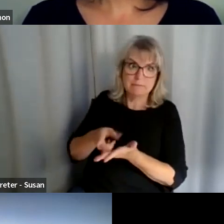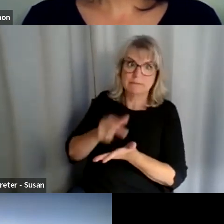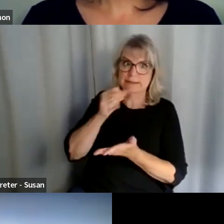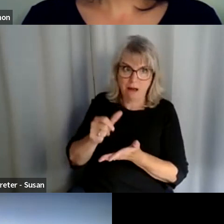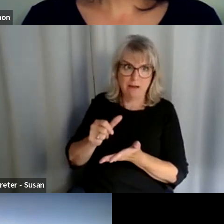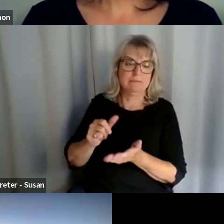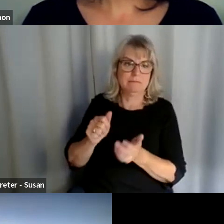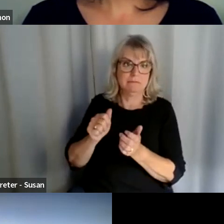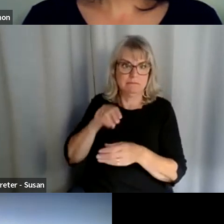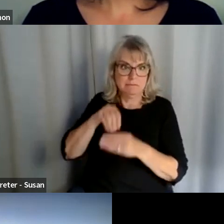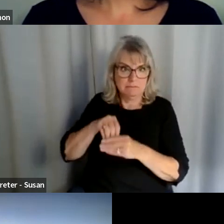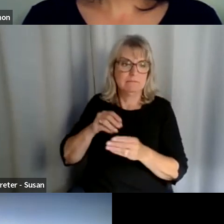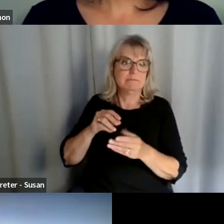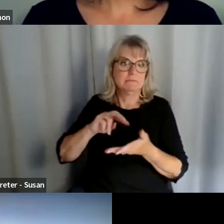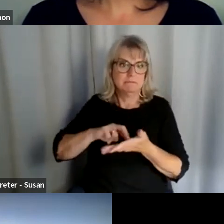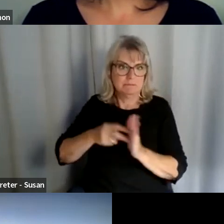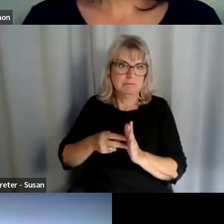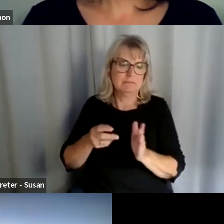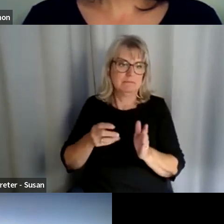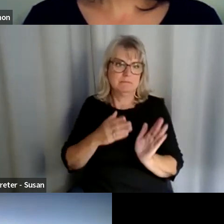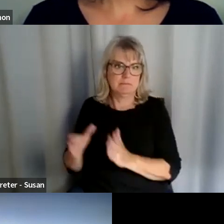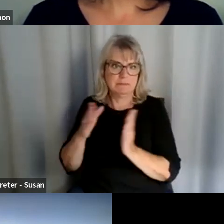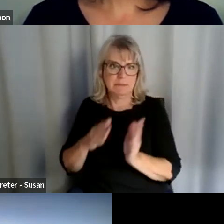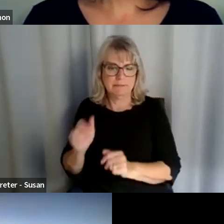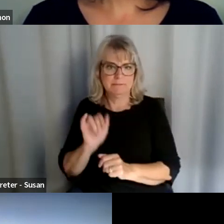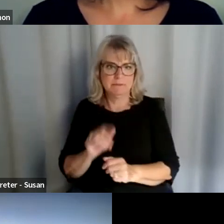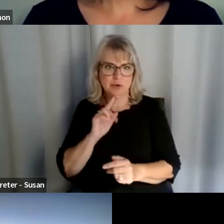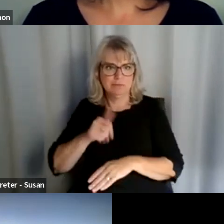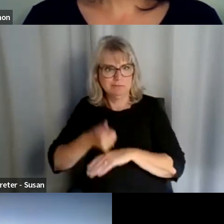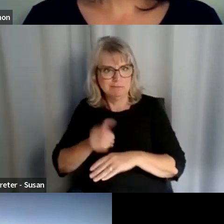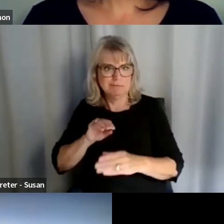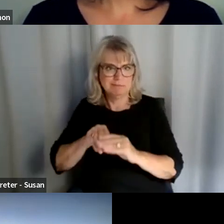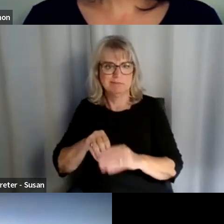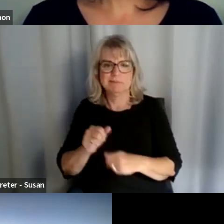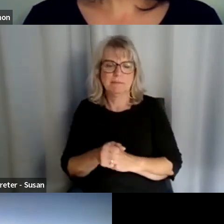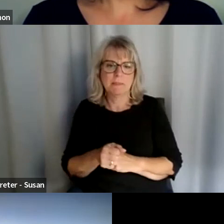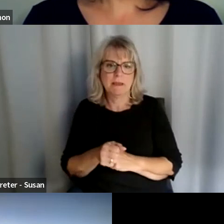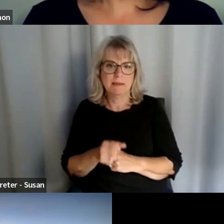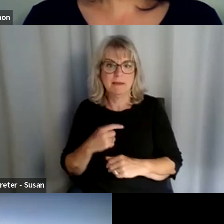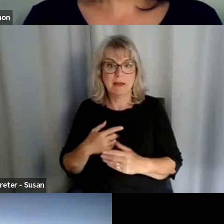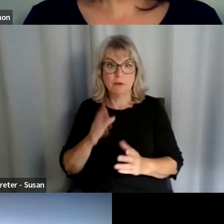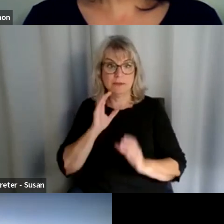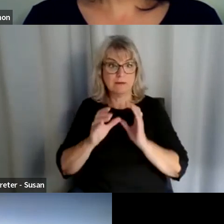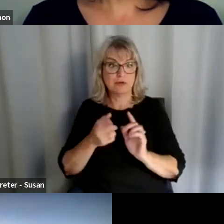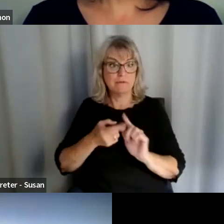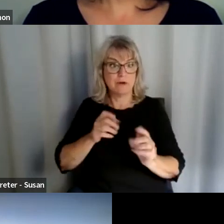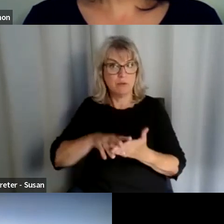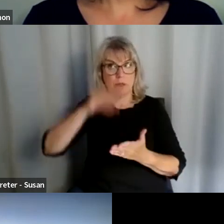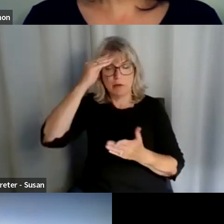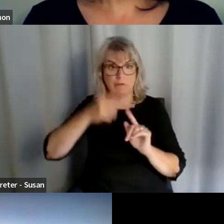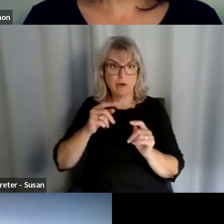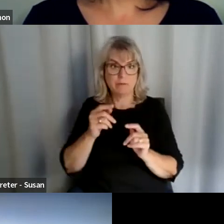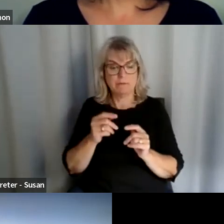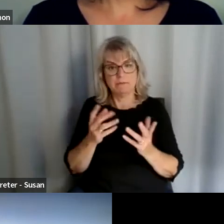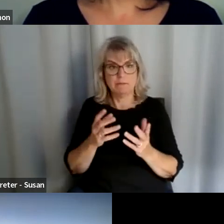figure it out. So I think that these are really great conversations to have in the brainstorming, but that in terms of